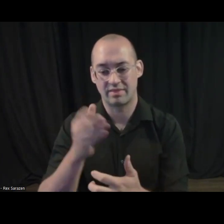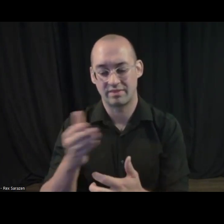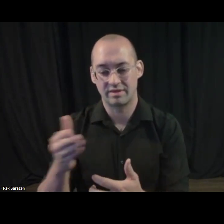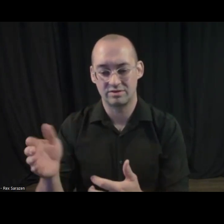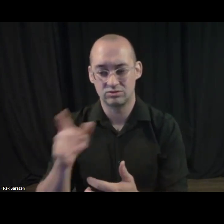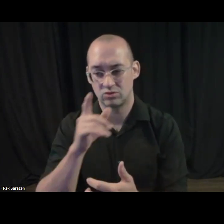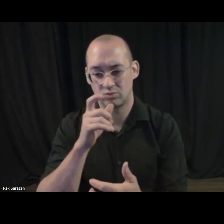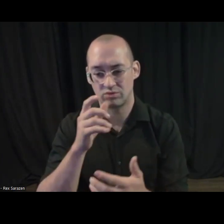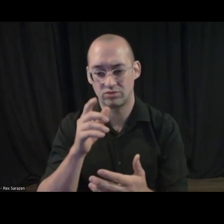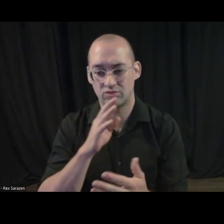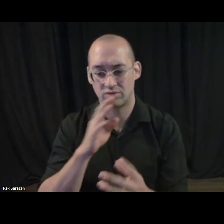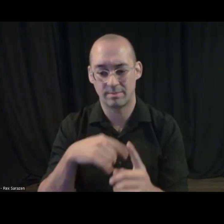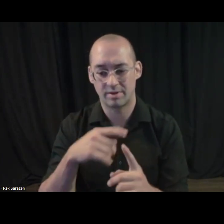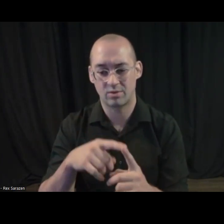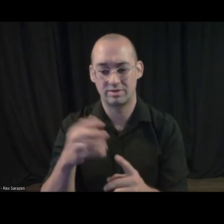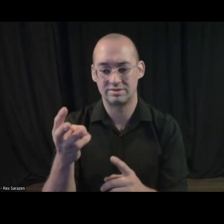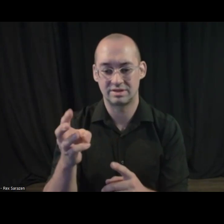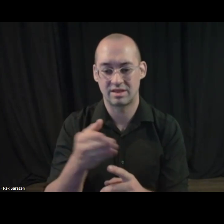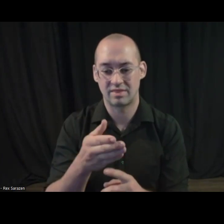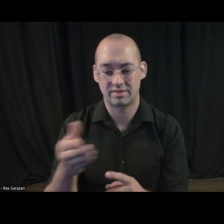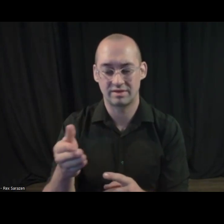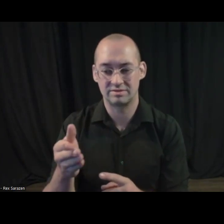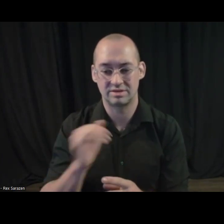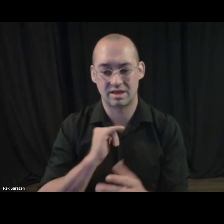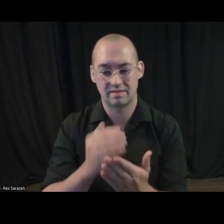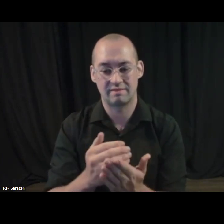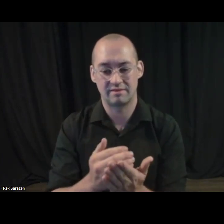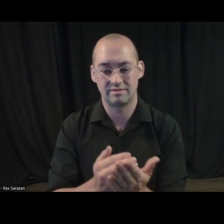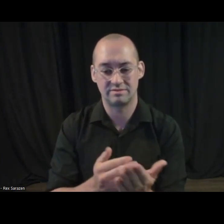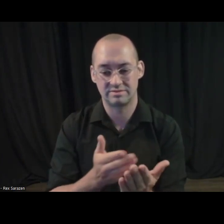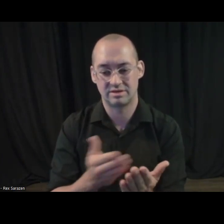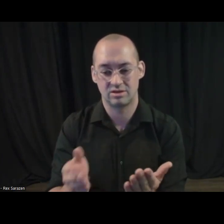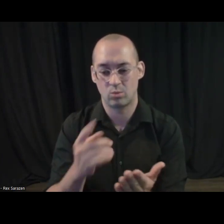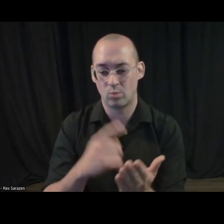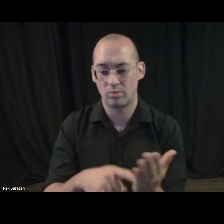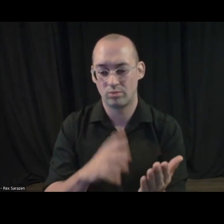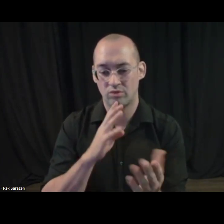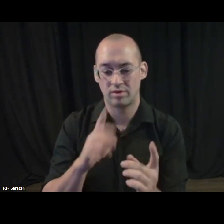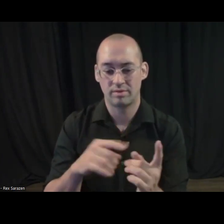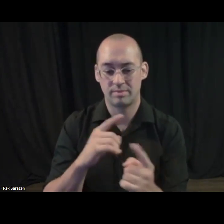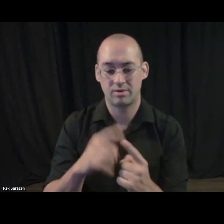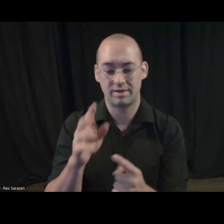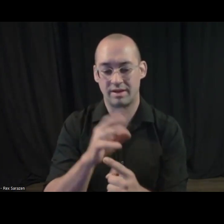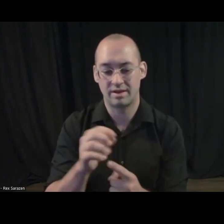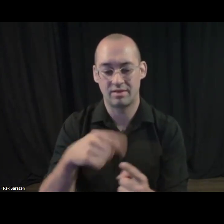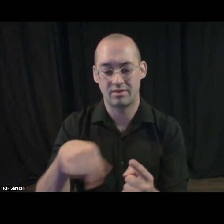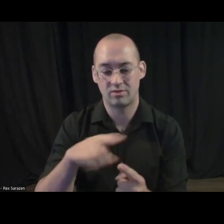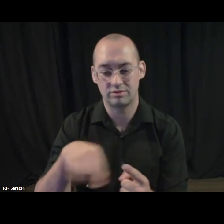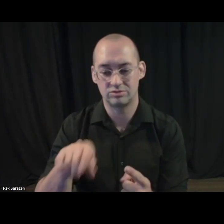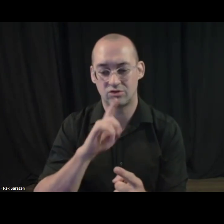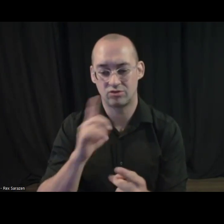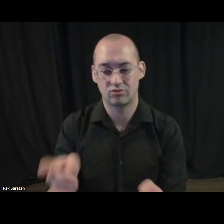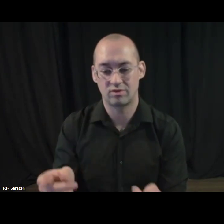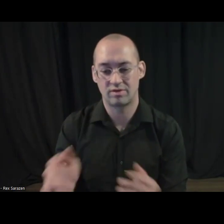talking about and the 16 things or so that I've listed here of what we're talking about. And those are ground